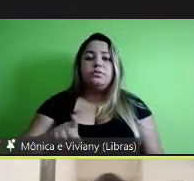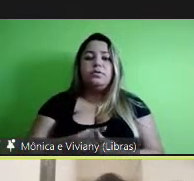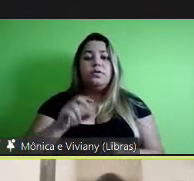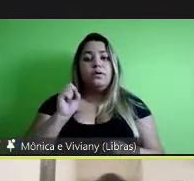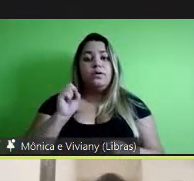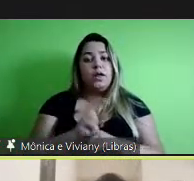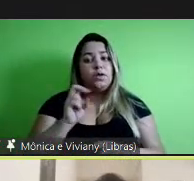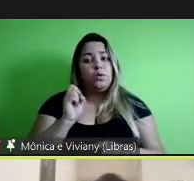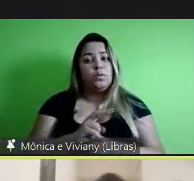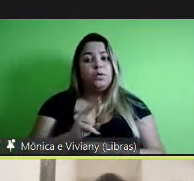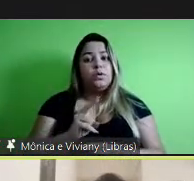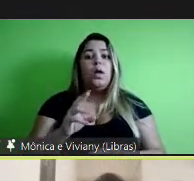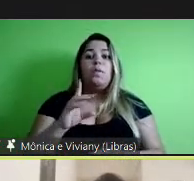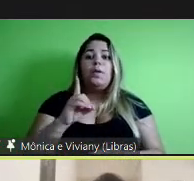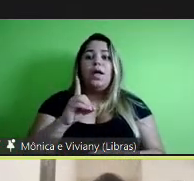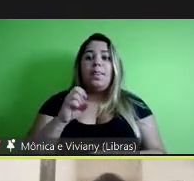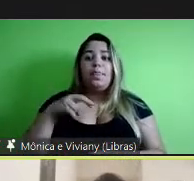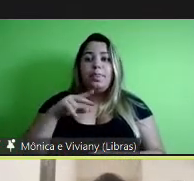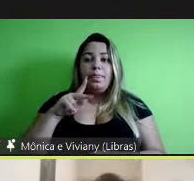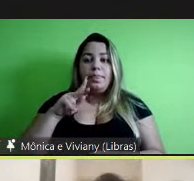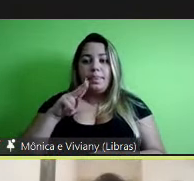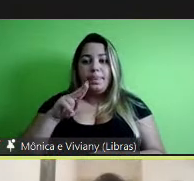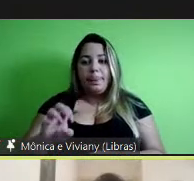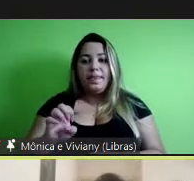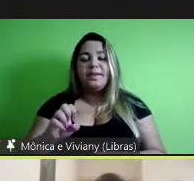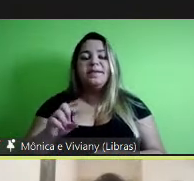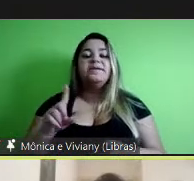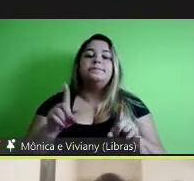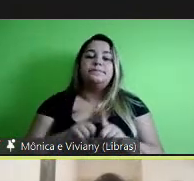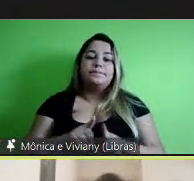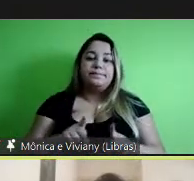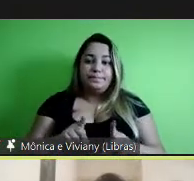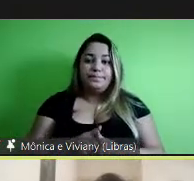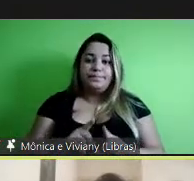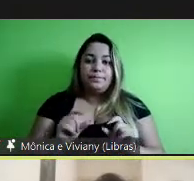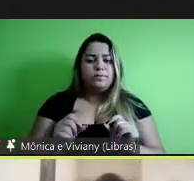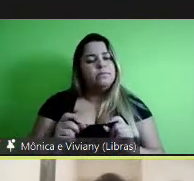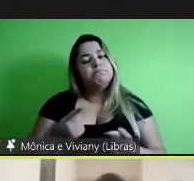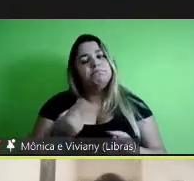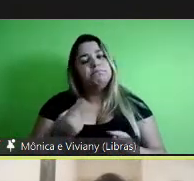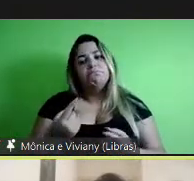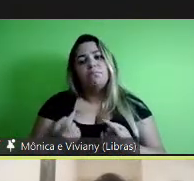The increase in these diseases like dengue